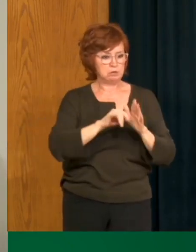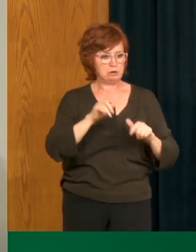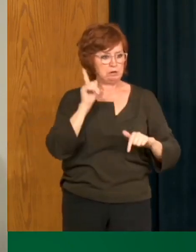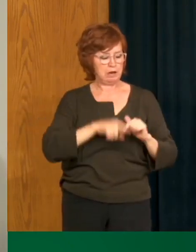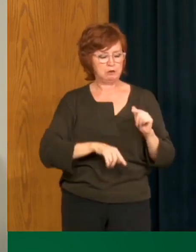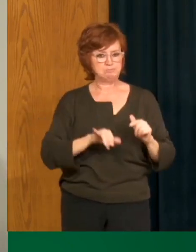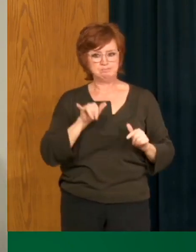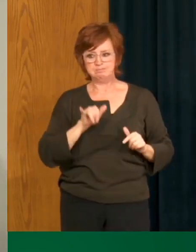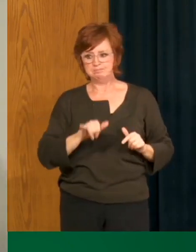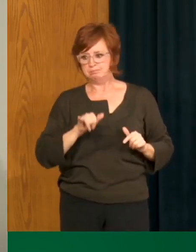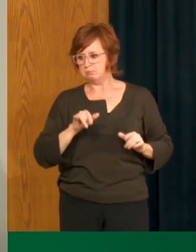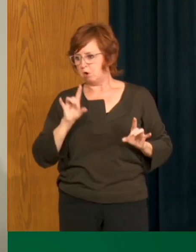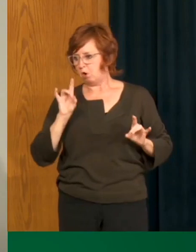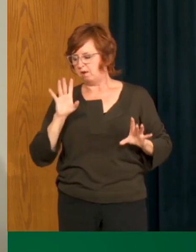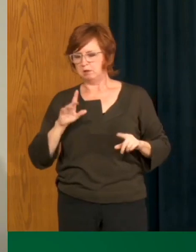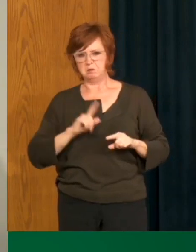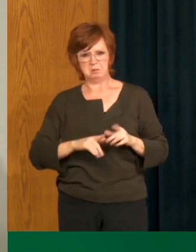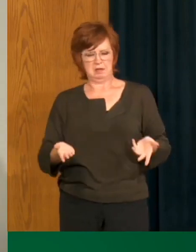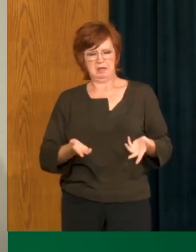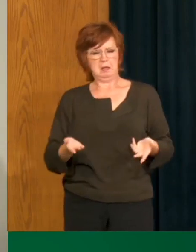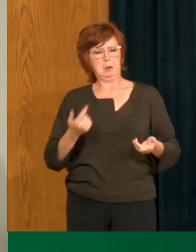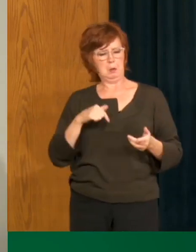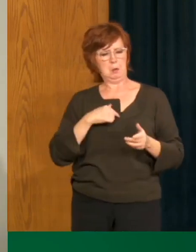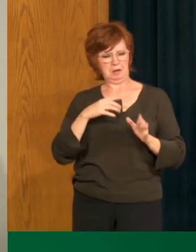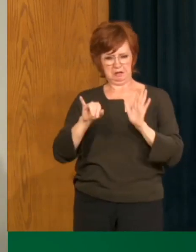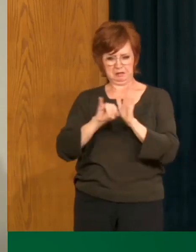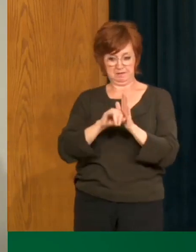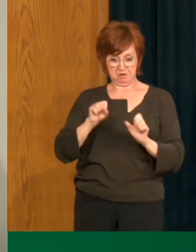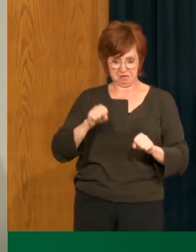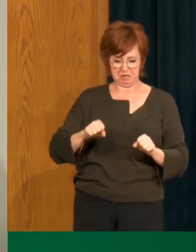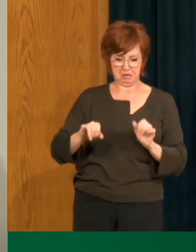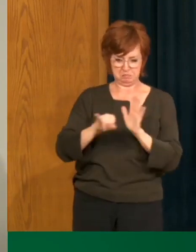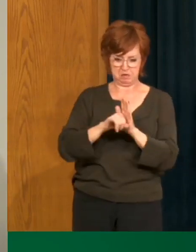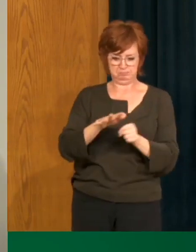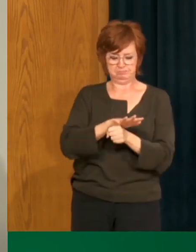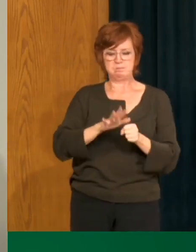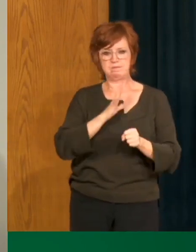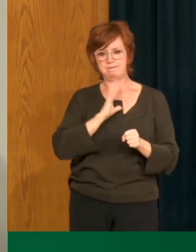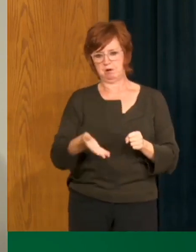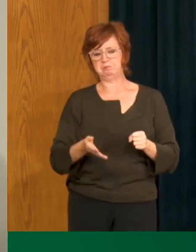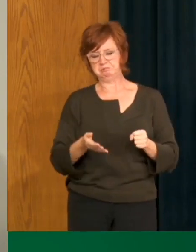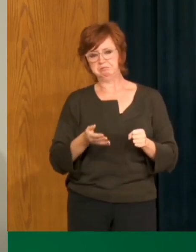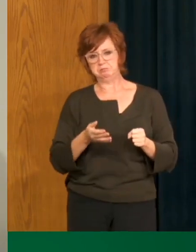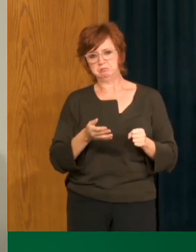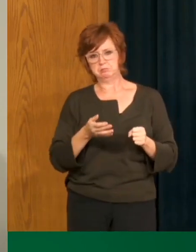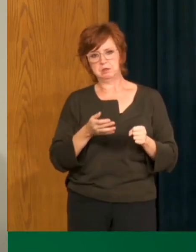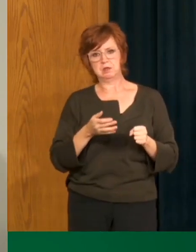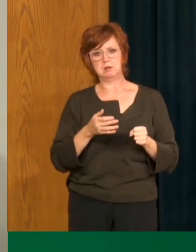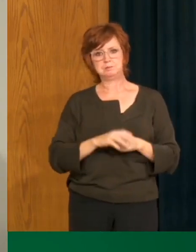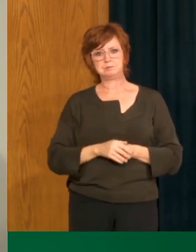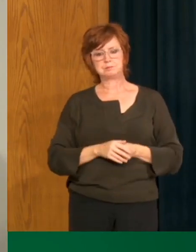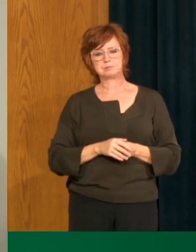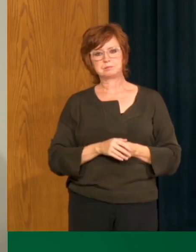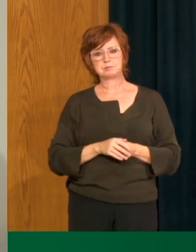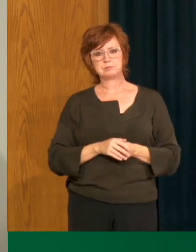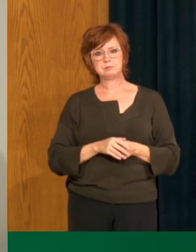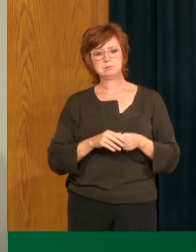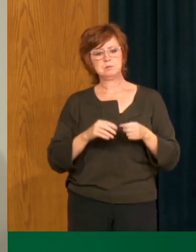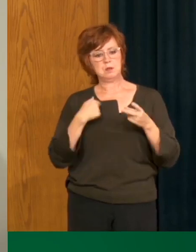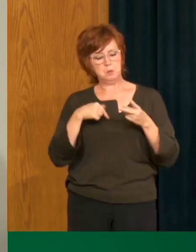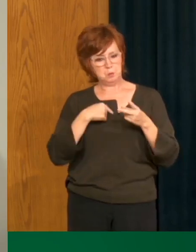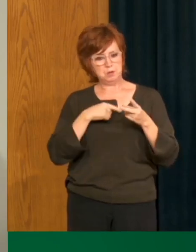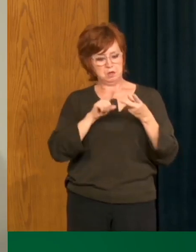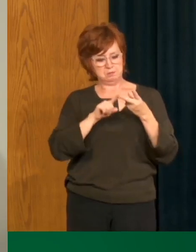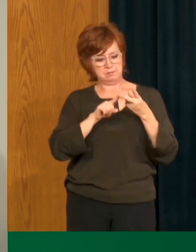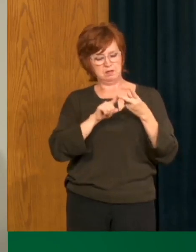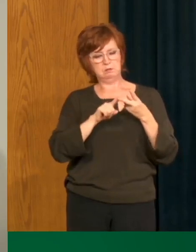40-50 cases in a specific part of the province who are all linked to specific communal living settings is one thing. It needs to be managed. It's a concern,